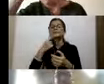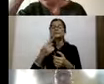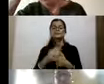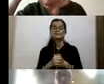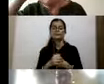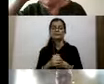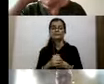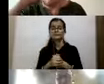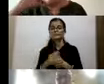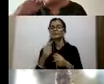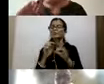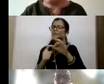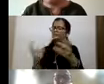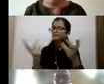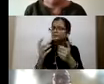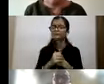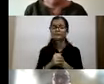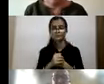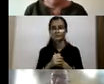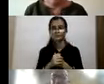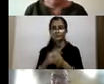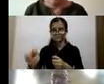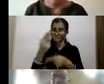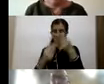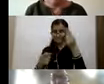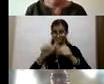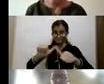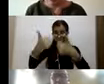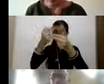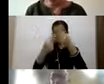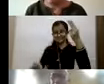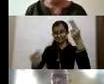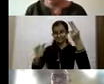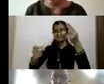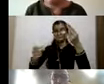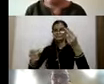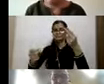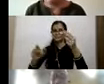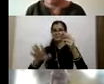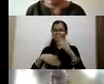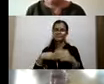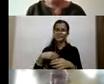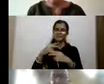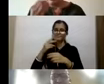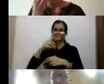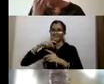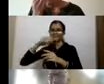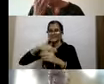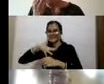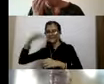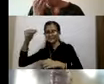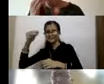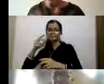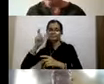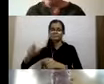Her question was that after your success story, have people come to you with private parish parches saying do this to this